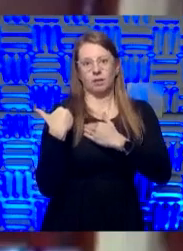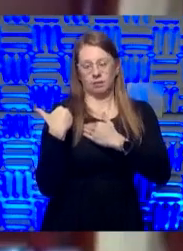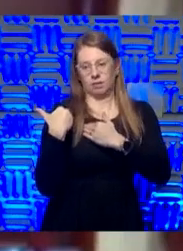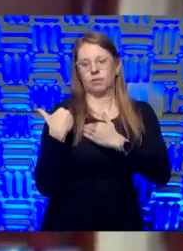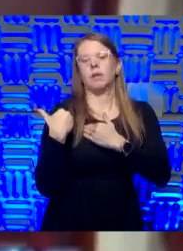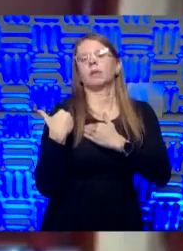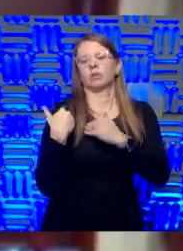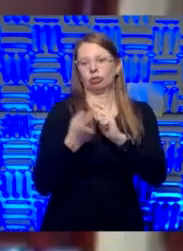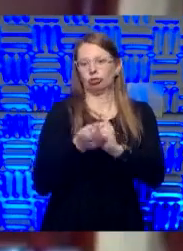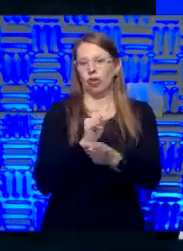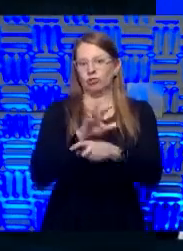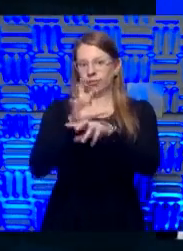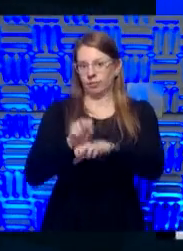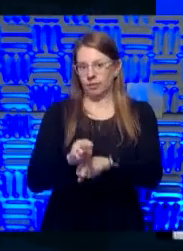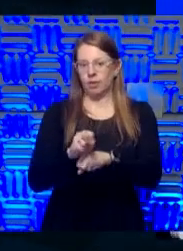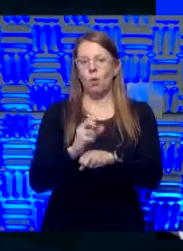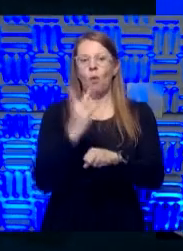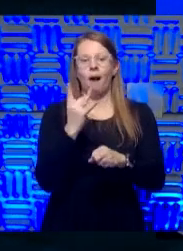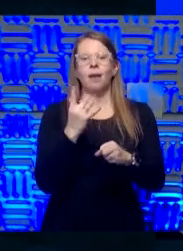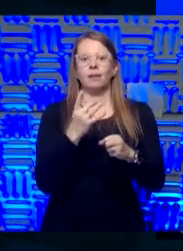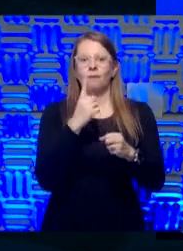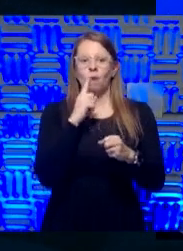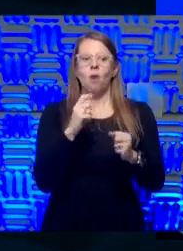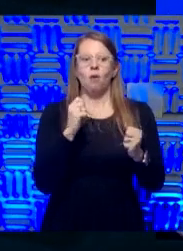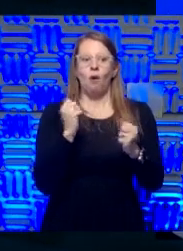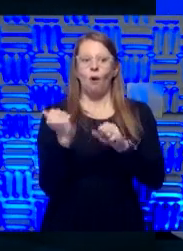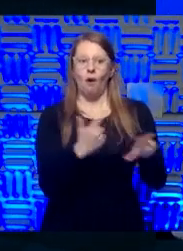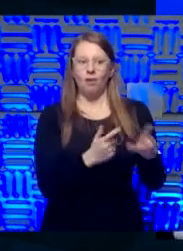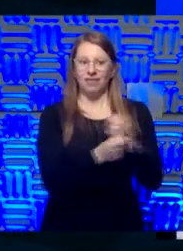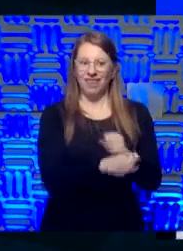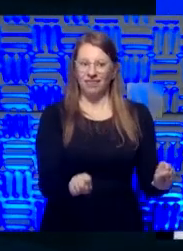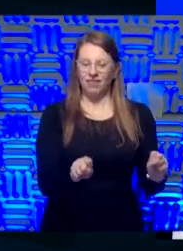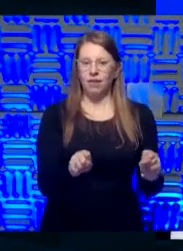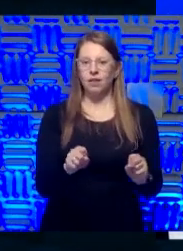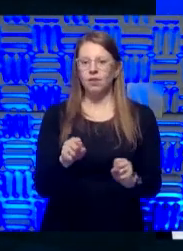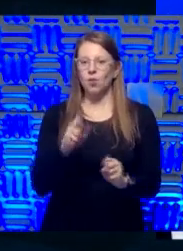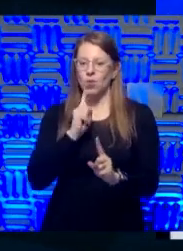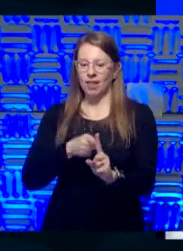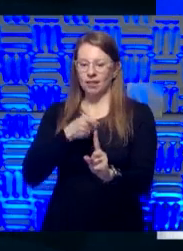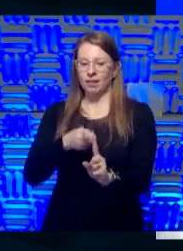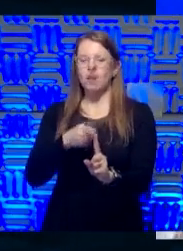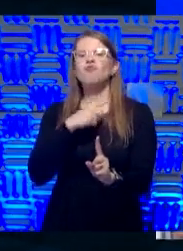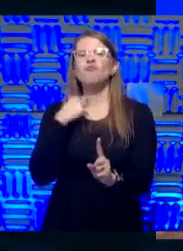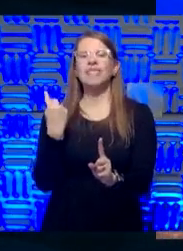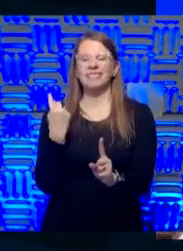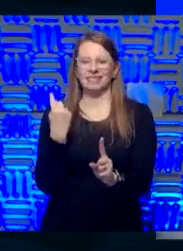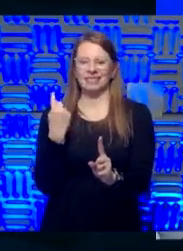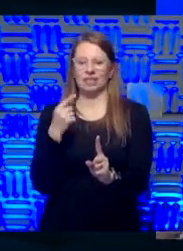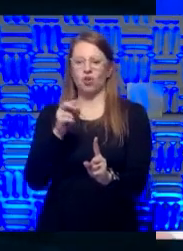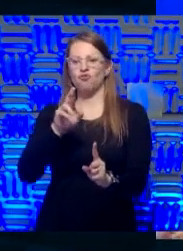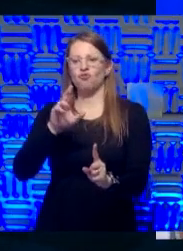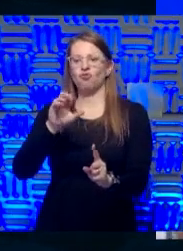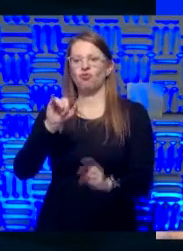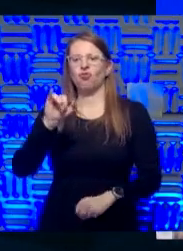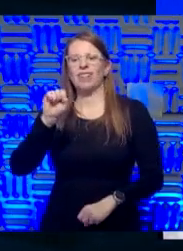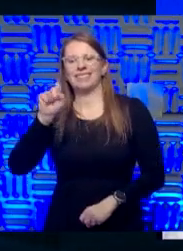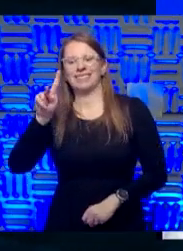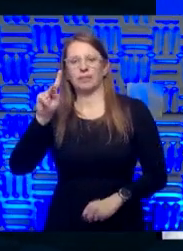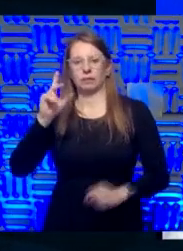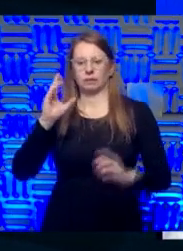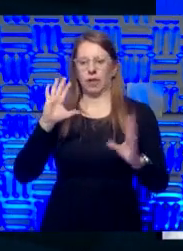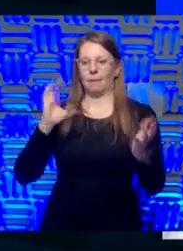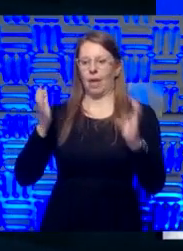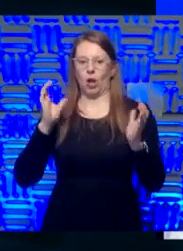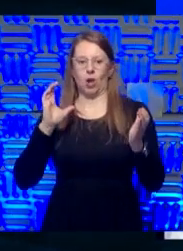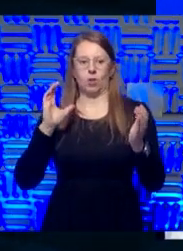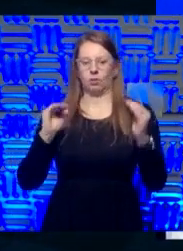rather than later. The real key here is that it's about risk. How do we weigh one risk against the other? The